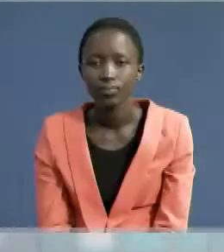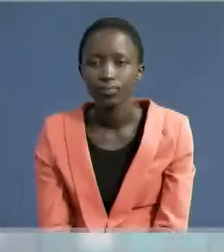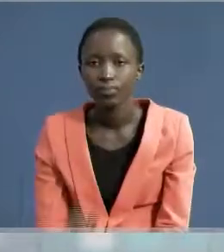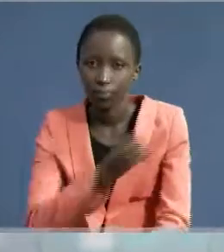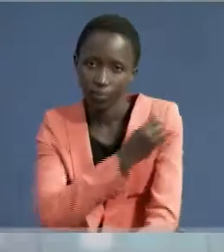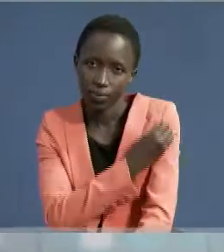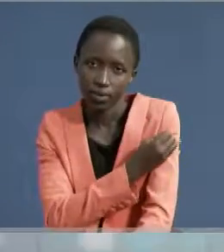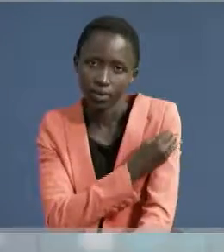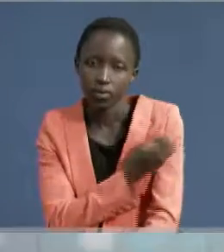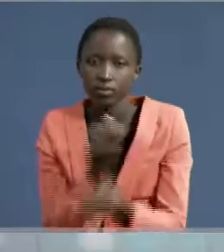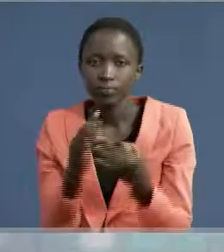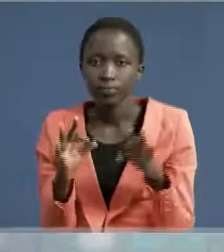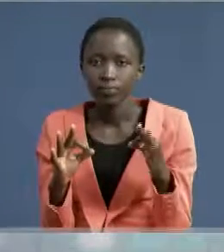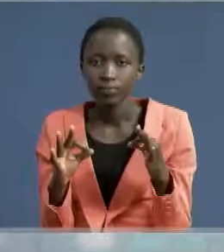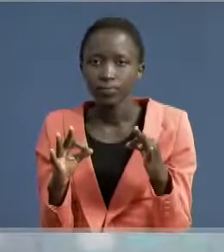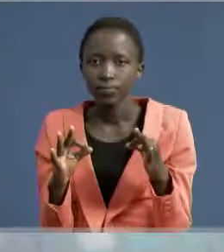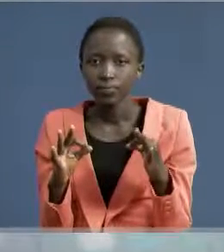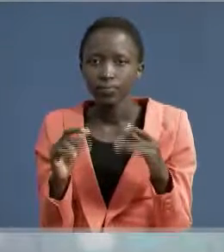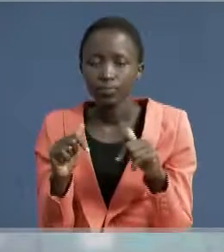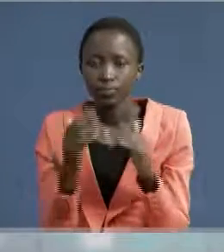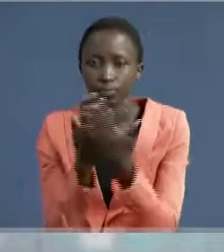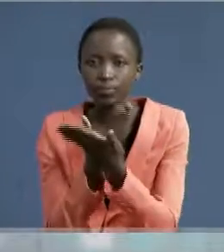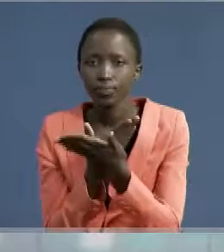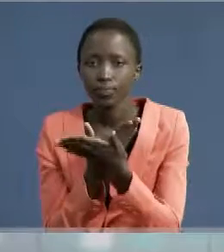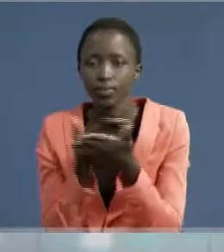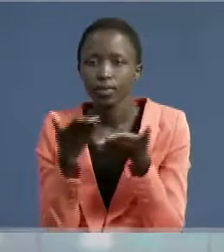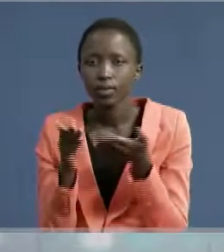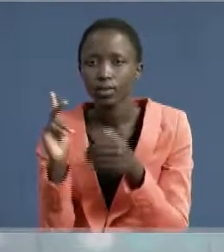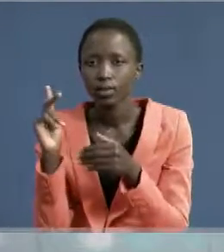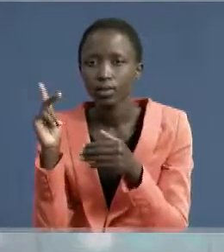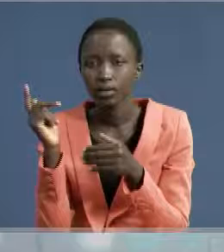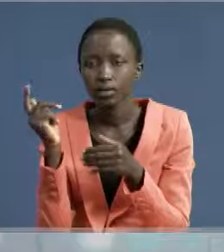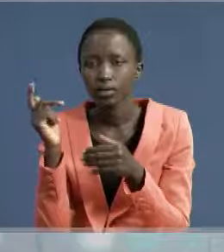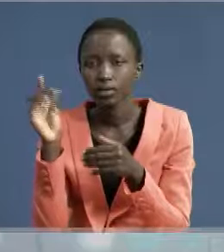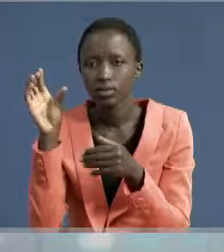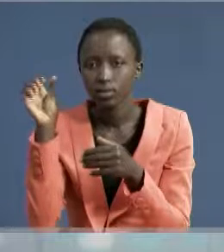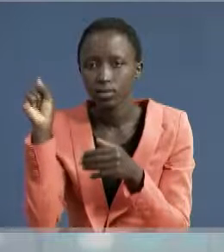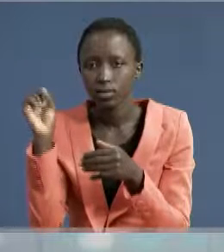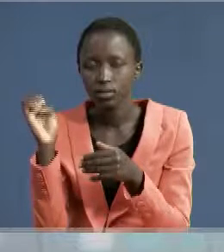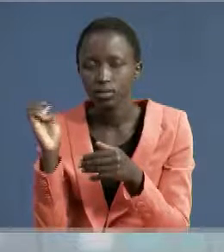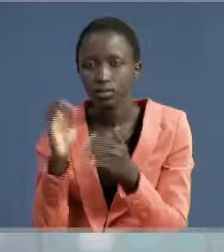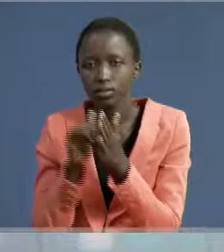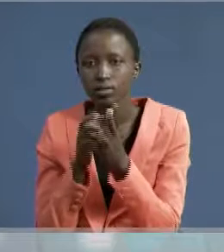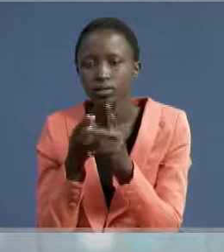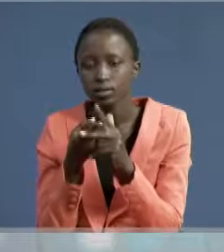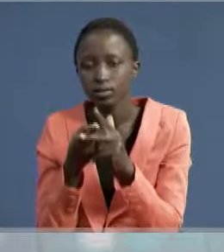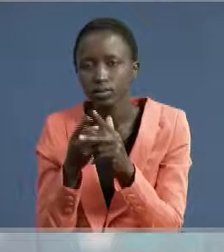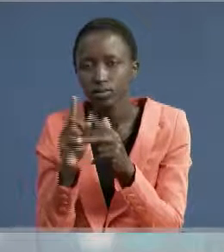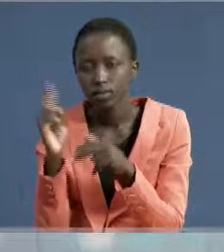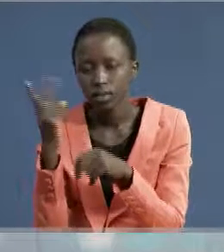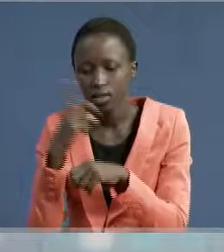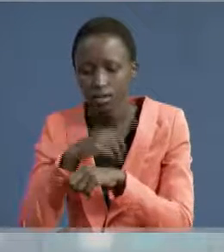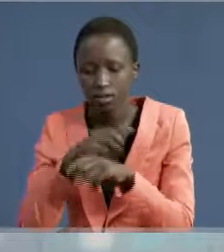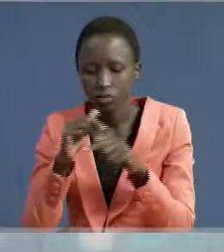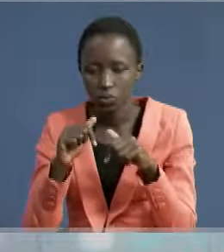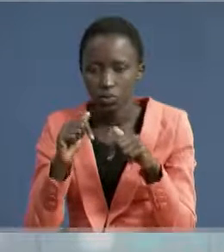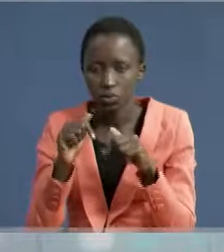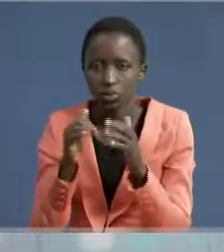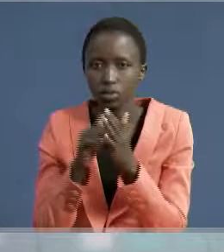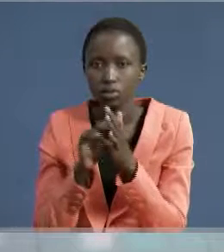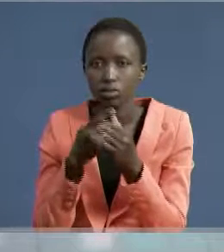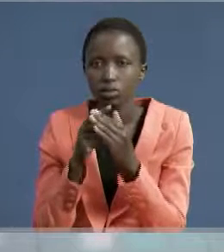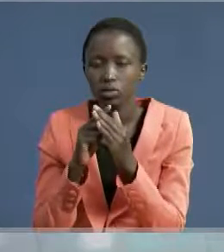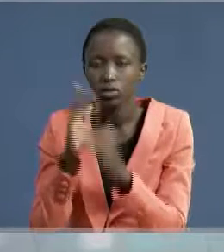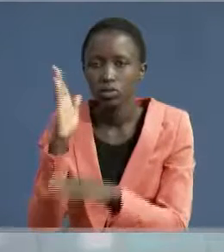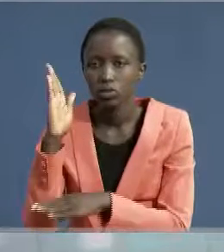Janet Nyaboke is our sign interpreter tonight. The Kenya Certificate of Secondary Education entered its second day today amidst